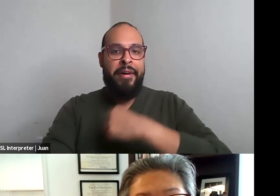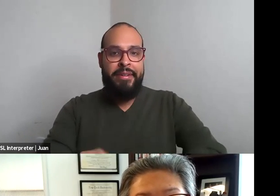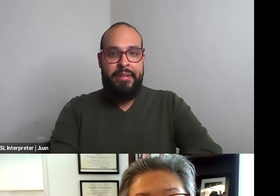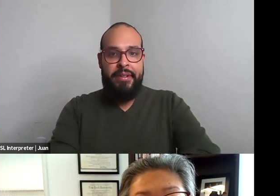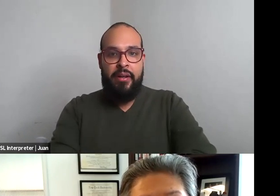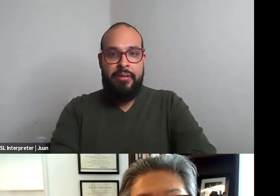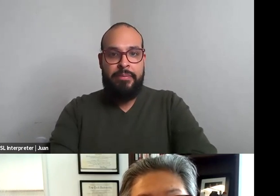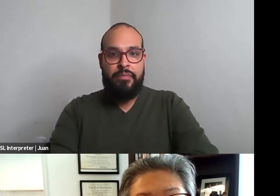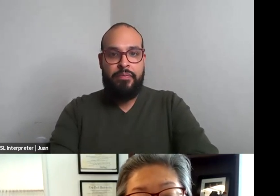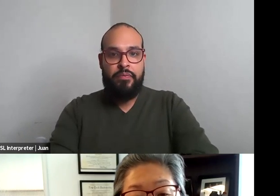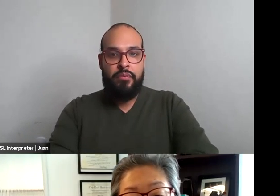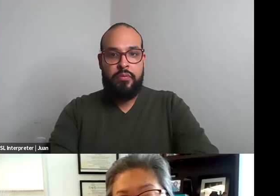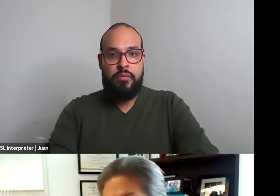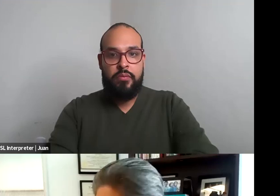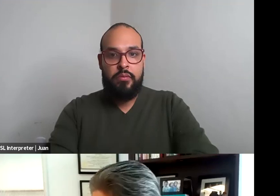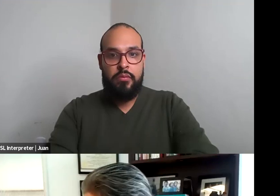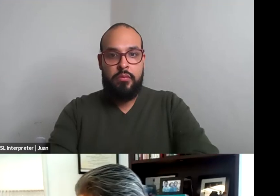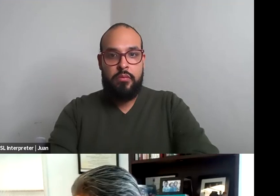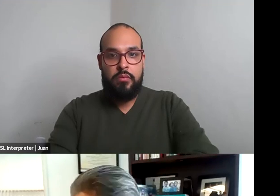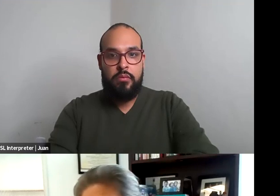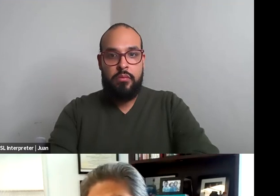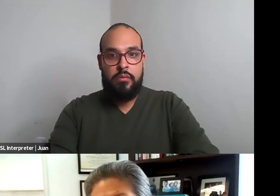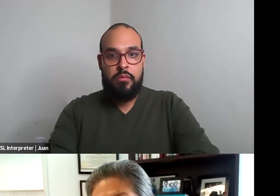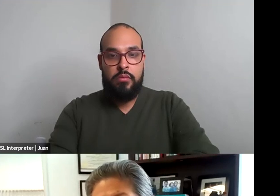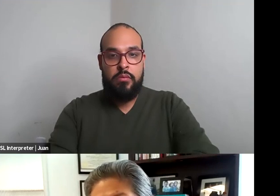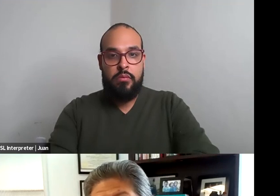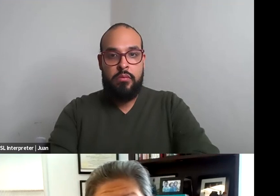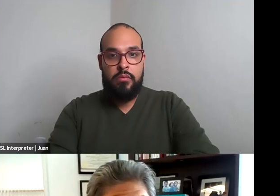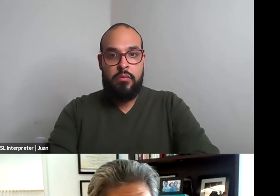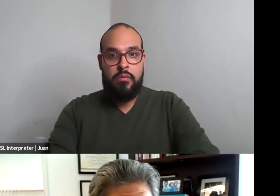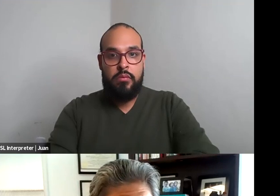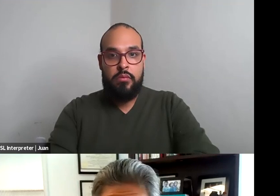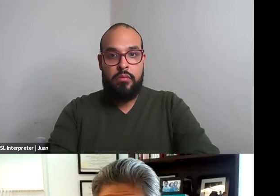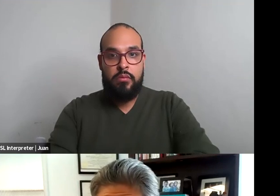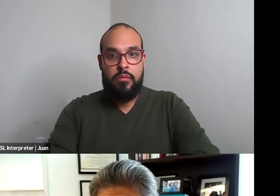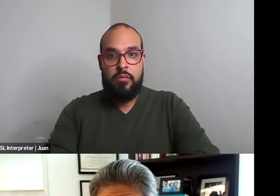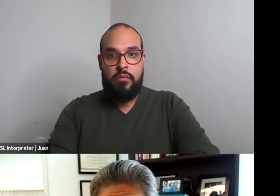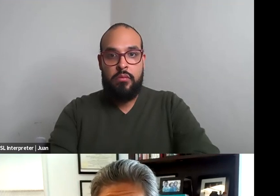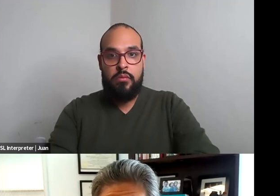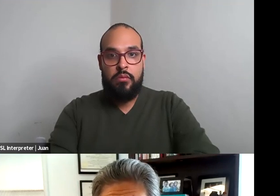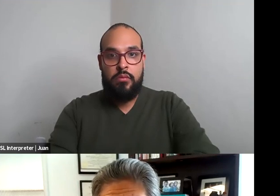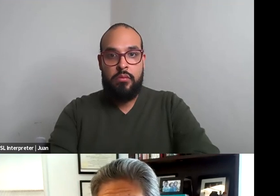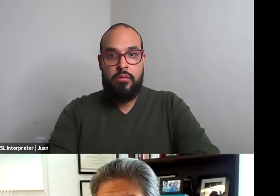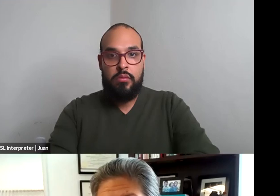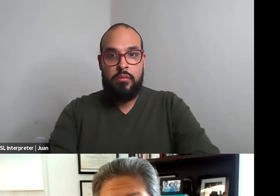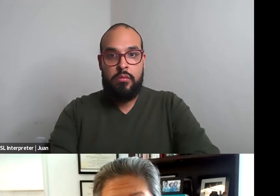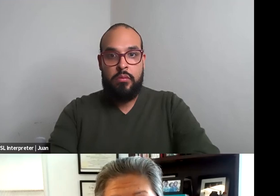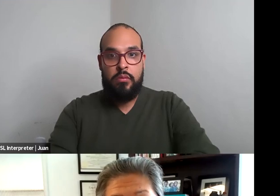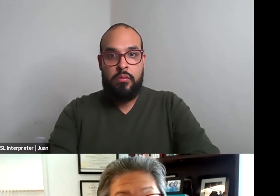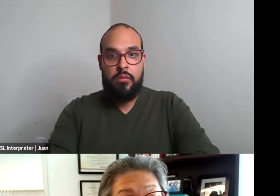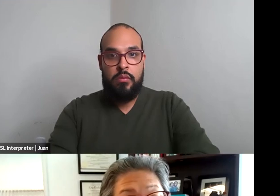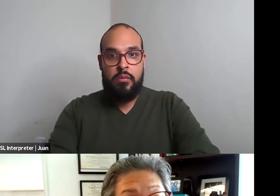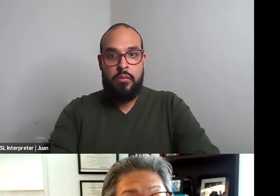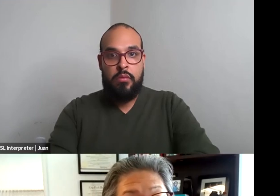I moved them. Yeah. Okay, so 10:53, 4, tell me what time you want me to.